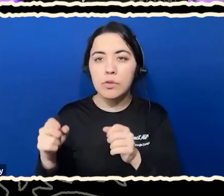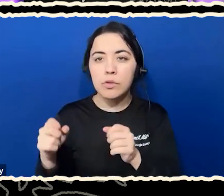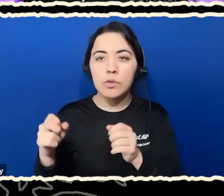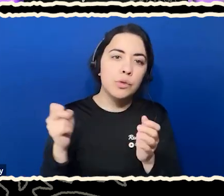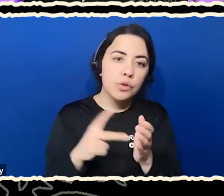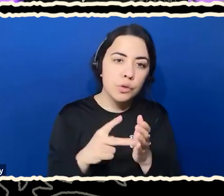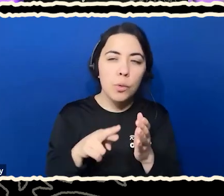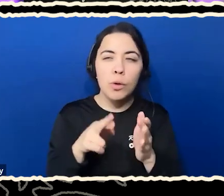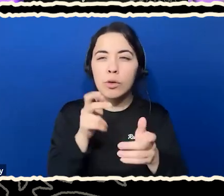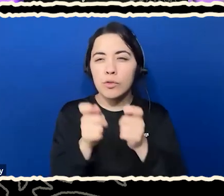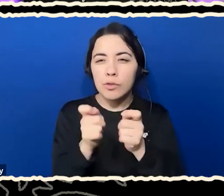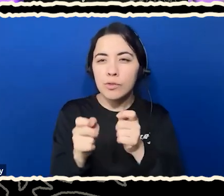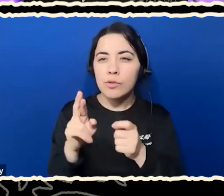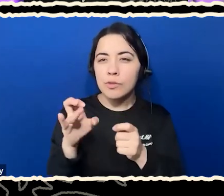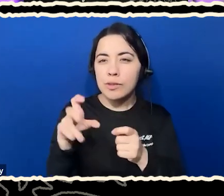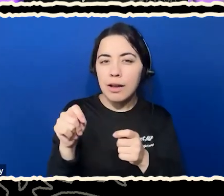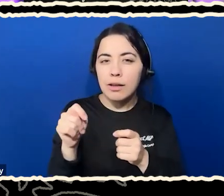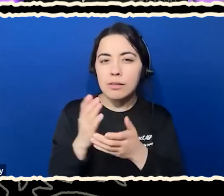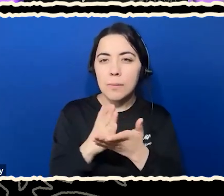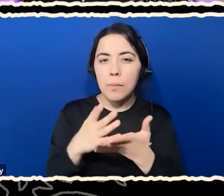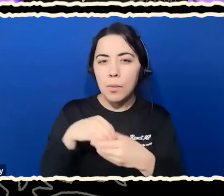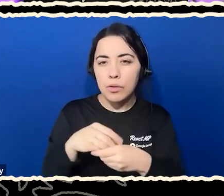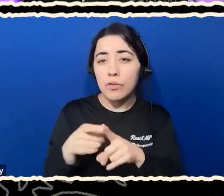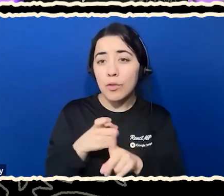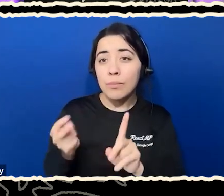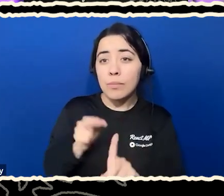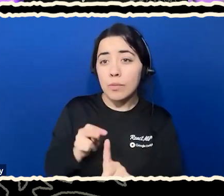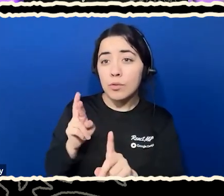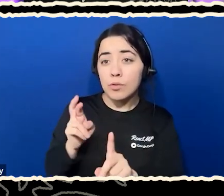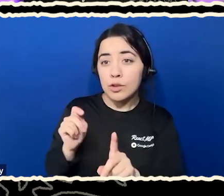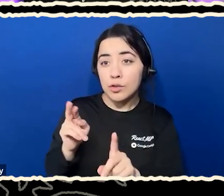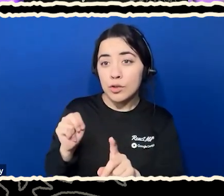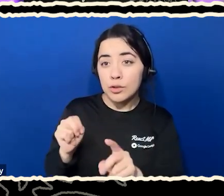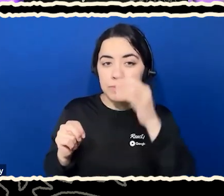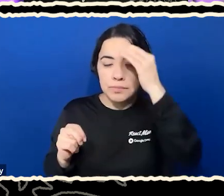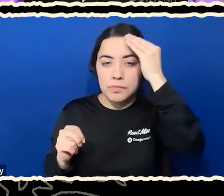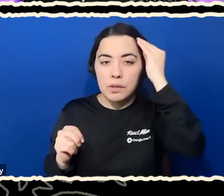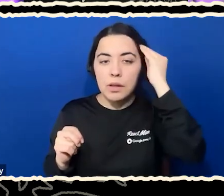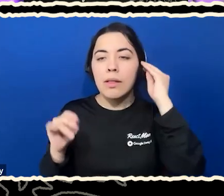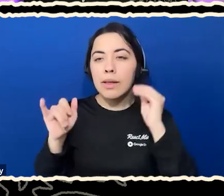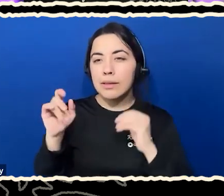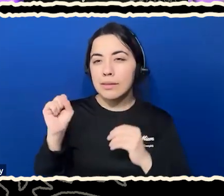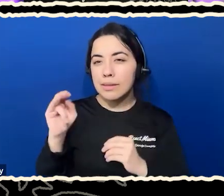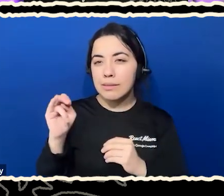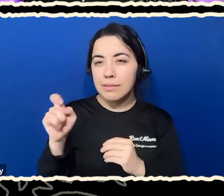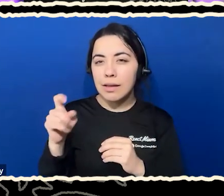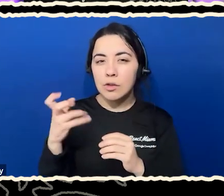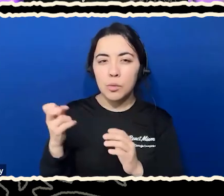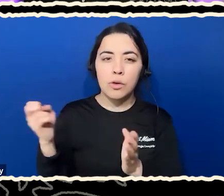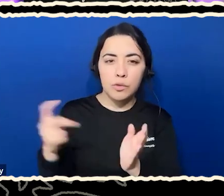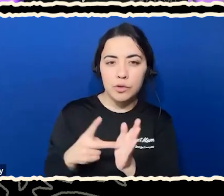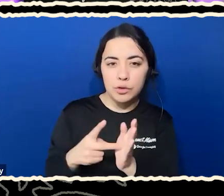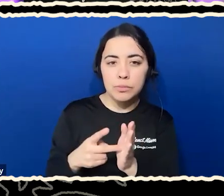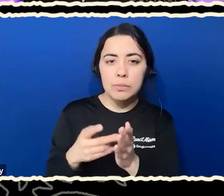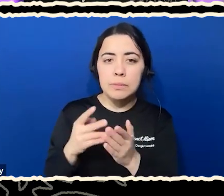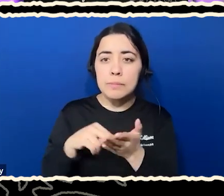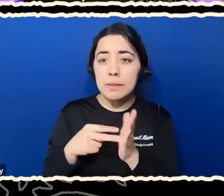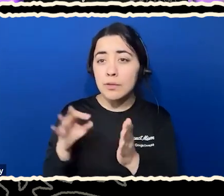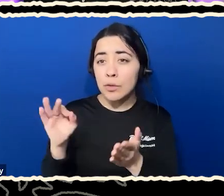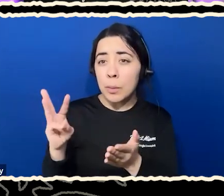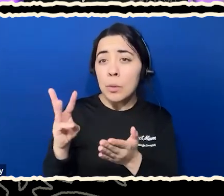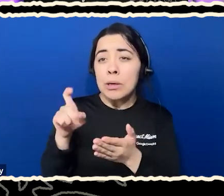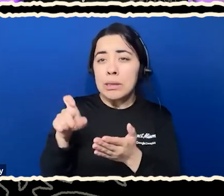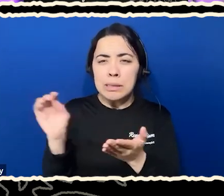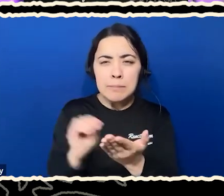render a React component from a return tool, right? So we wanted to inject the syntax. So we had to have the framework somewhere. But